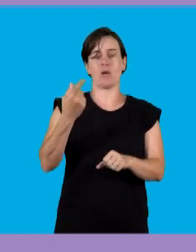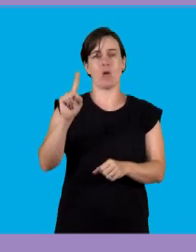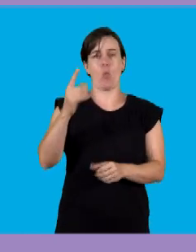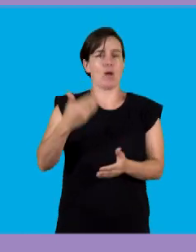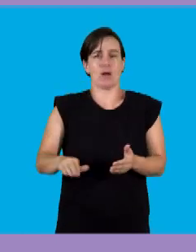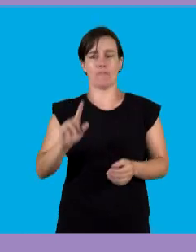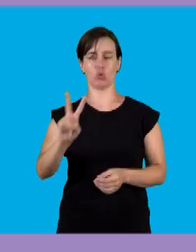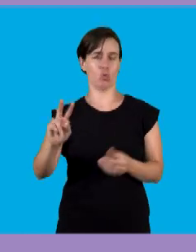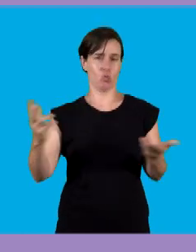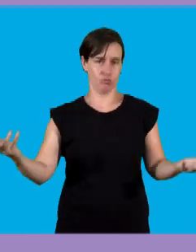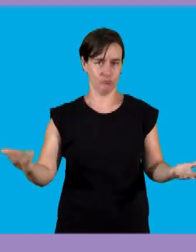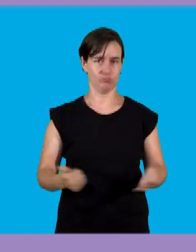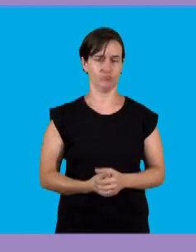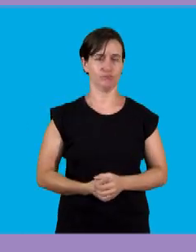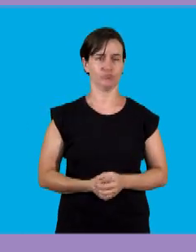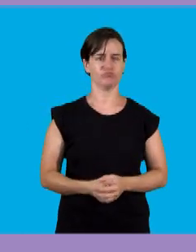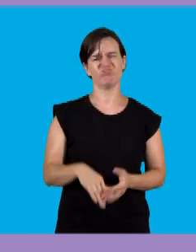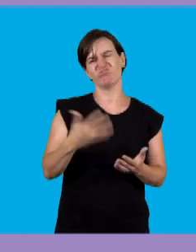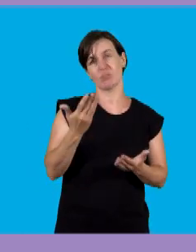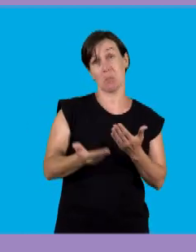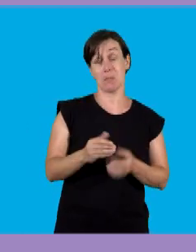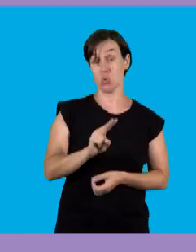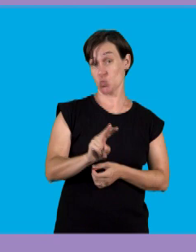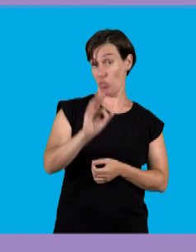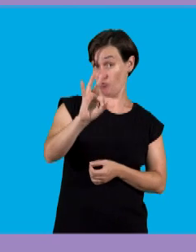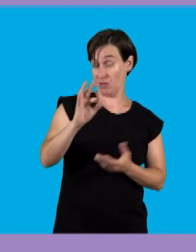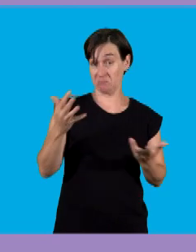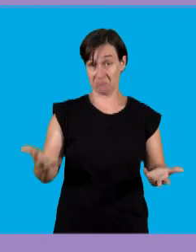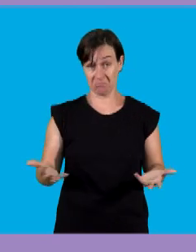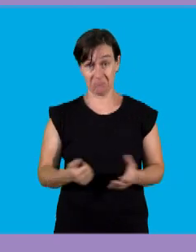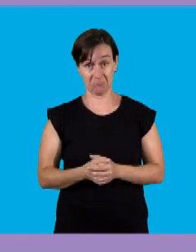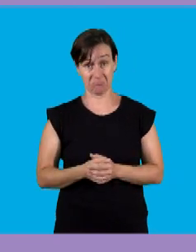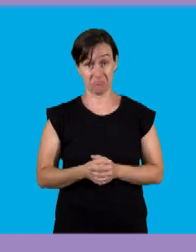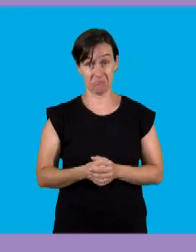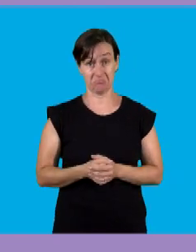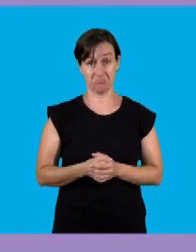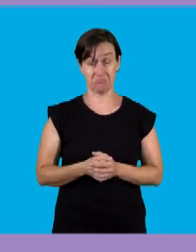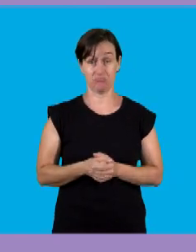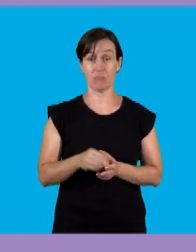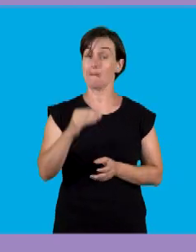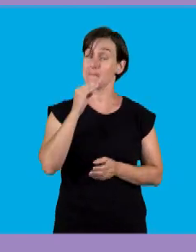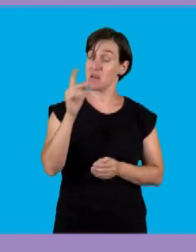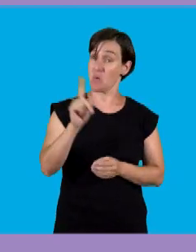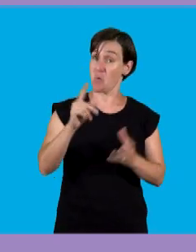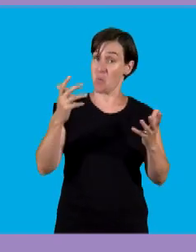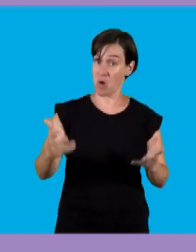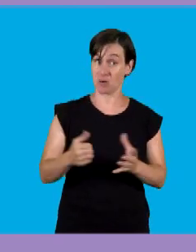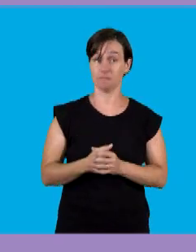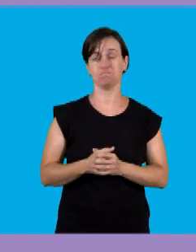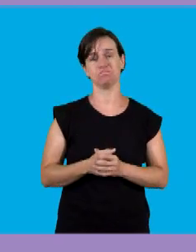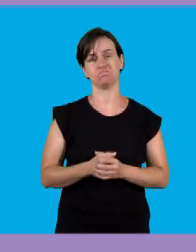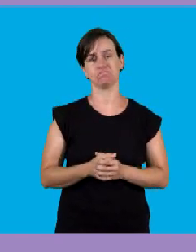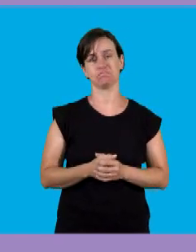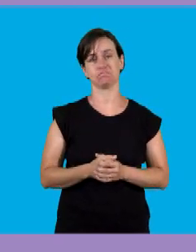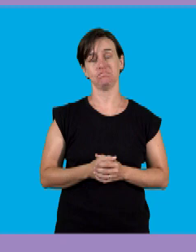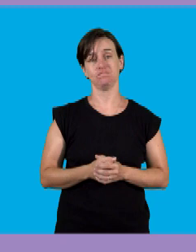once. What about our 2 exponent 3? What does that mean? So this would mean